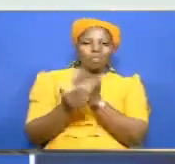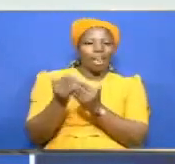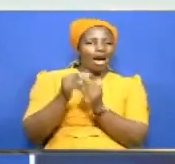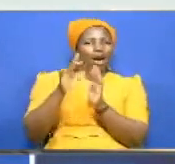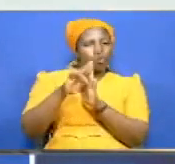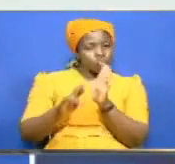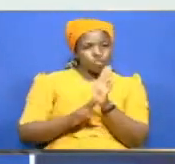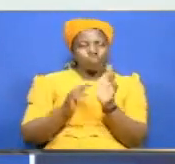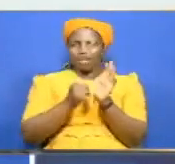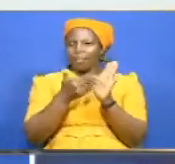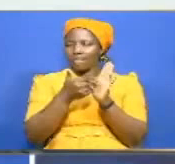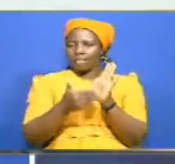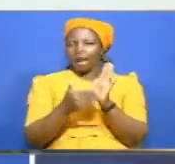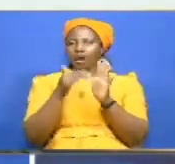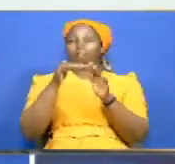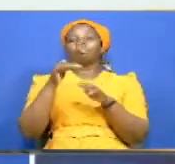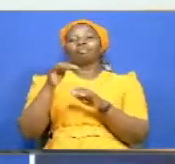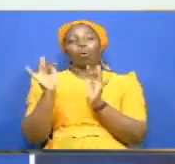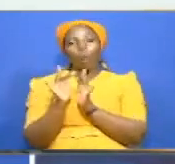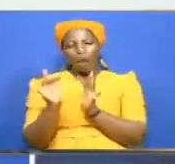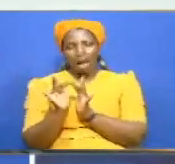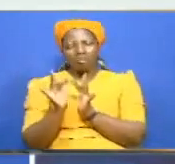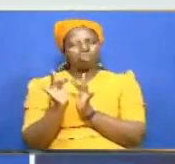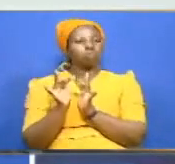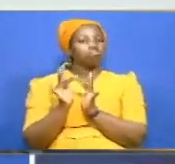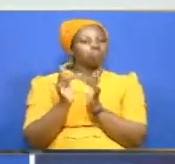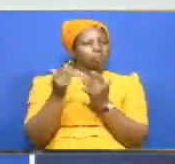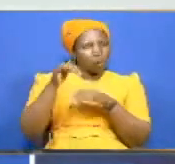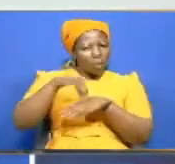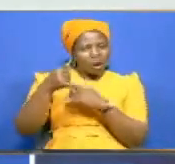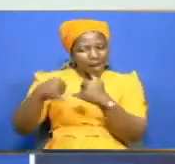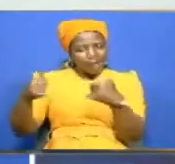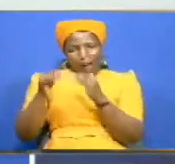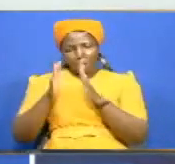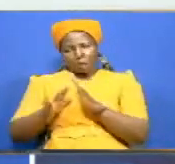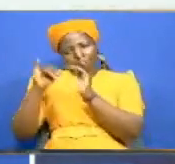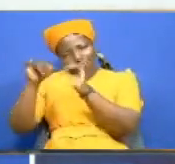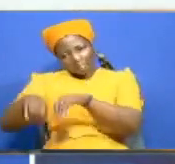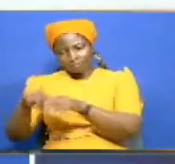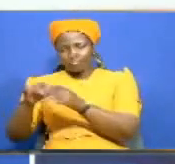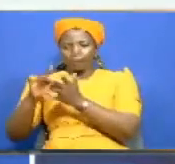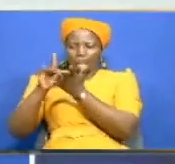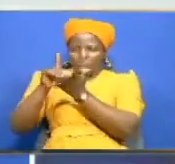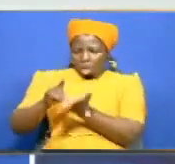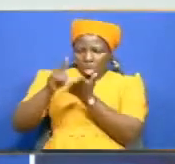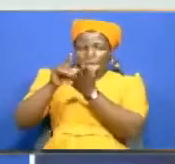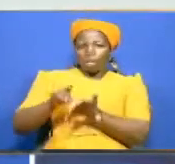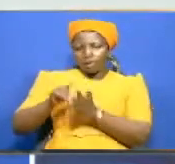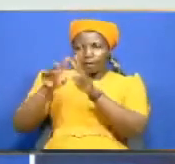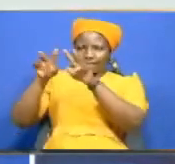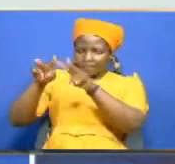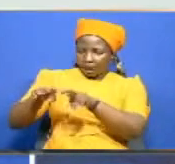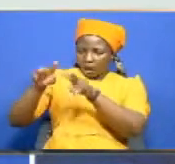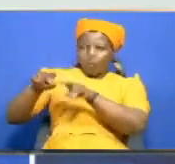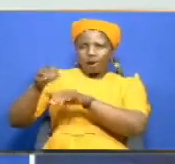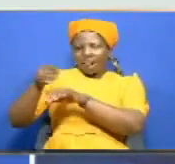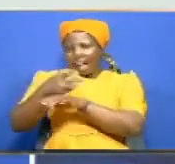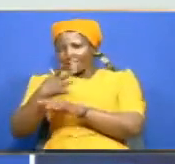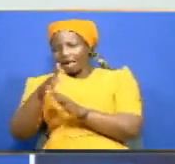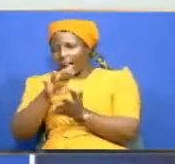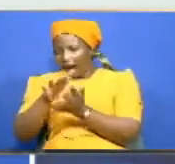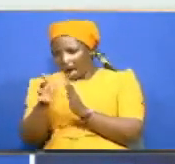available online, so somebody can log in and just view the common symptoms of cancer, how do you go about